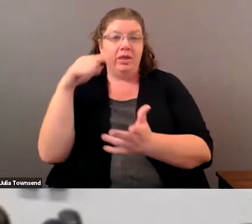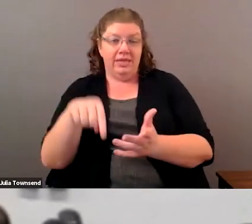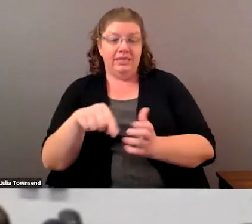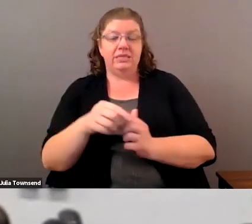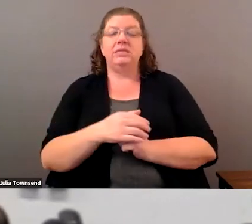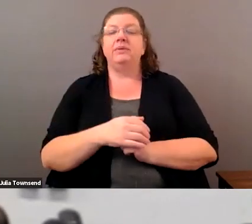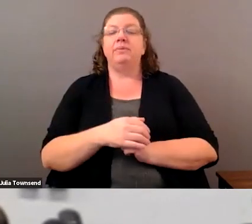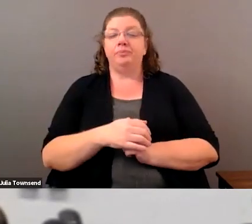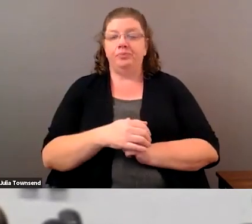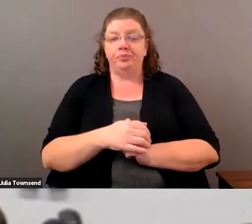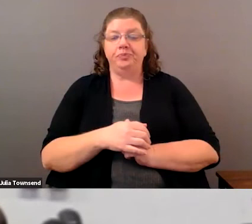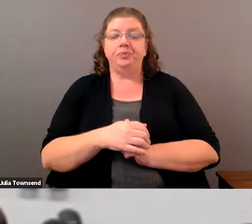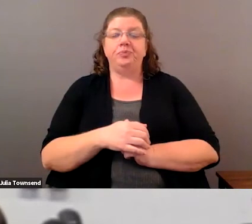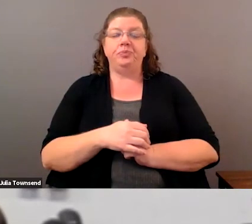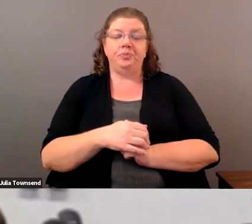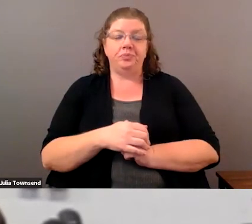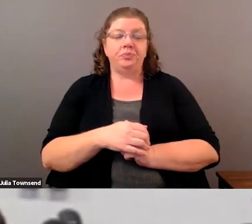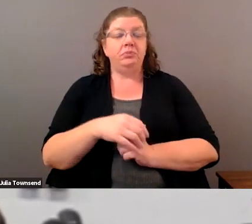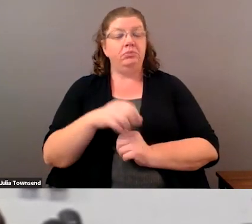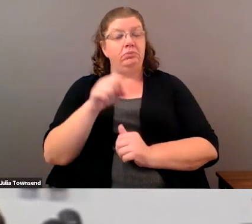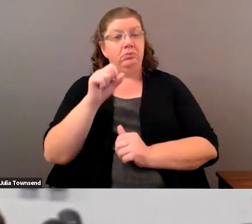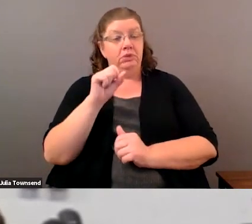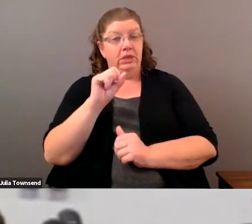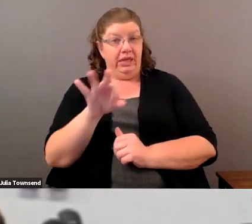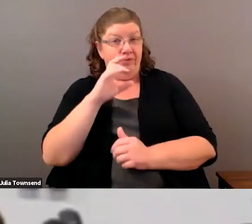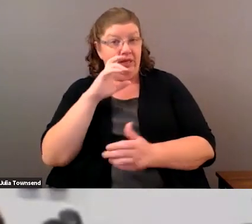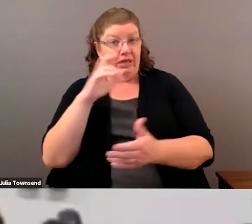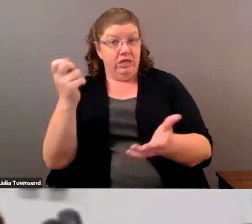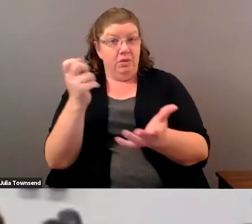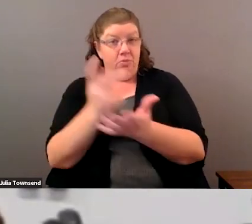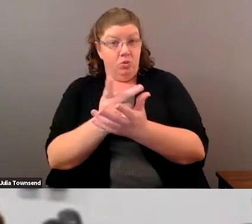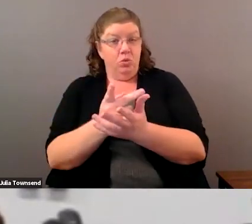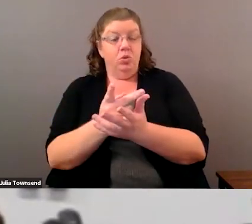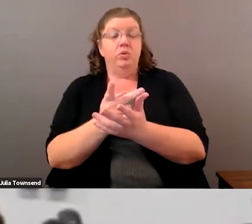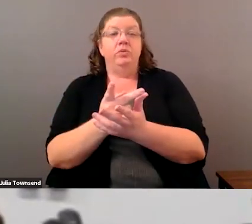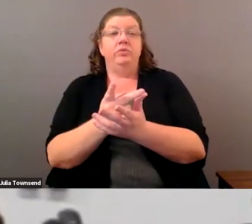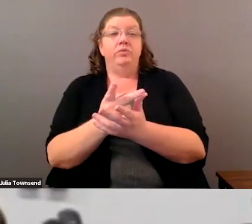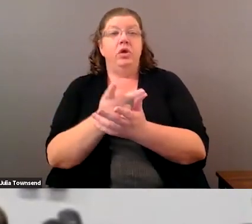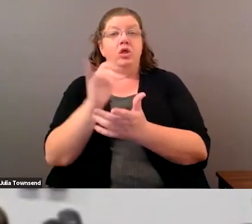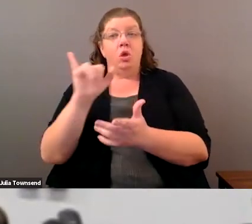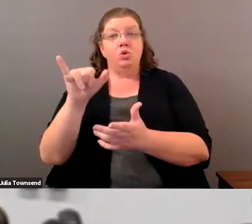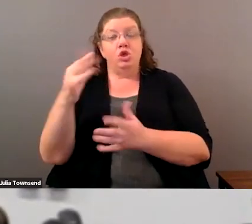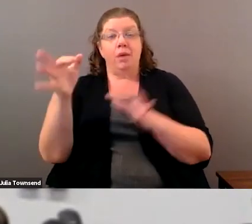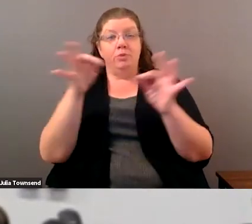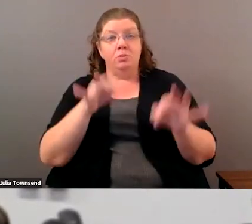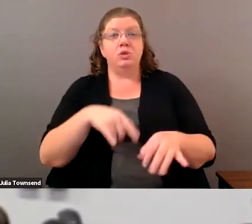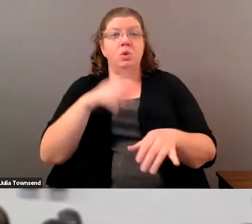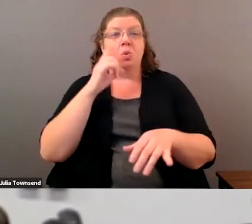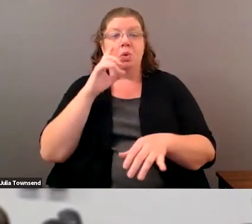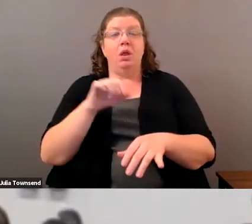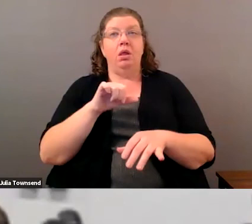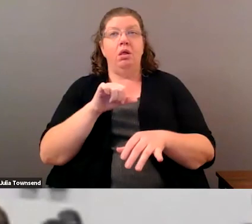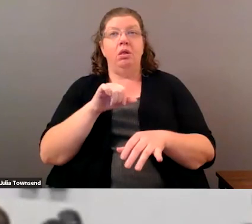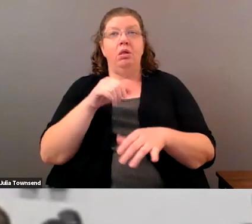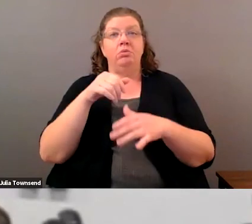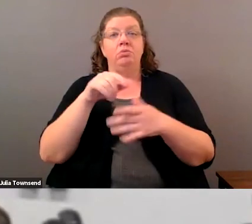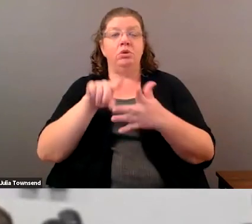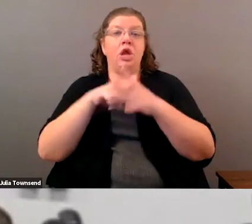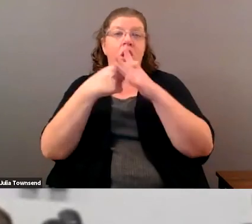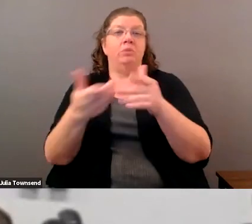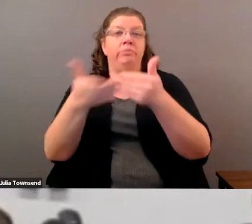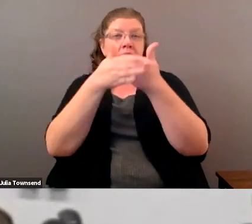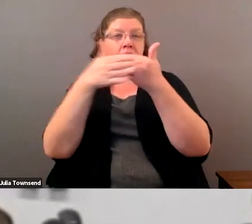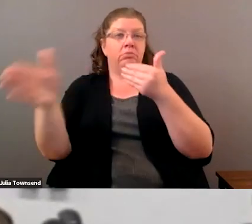so if this does get approved as a whole, those job descriptions will go into effect upon